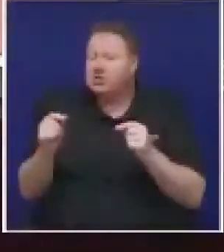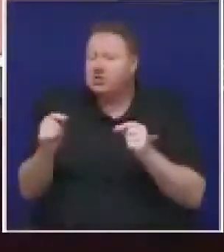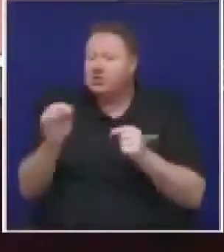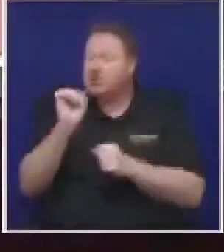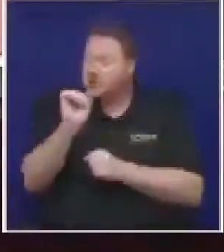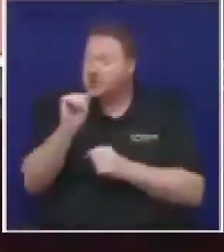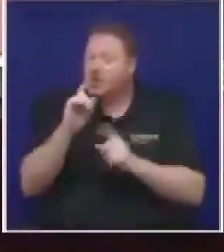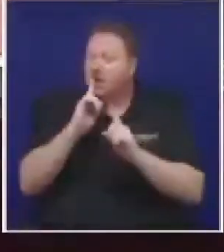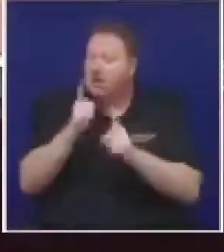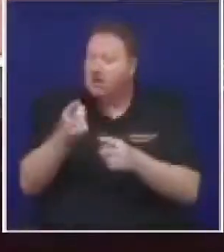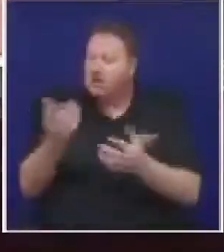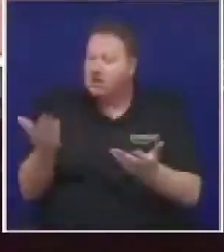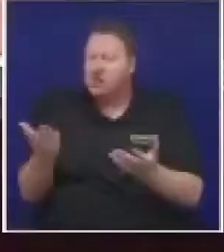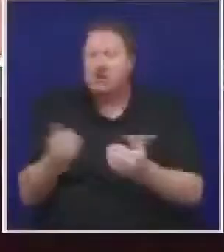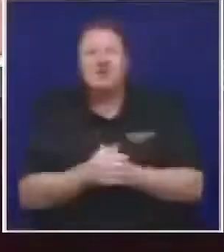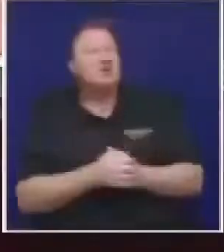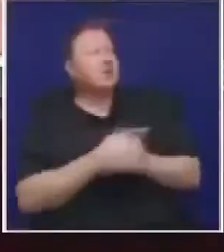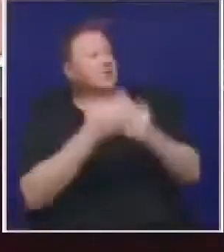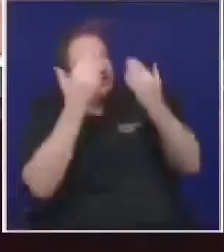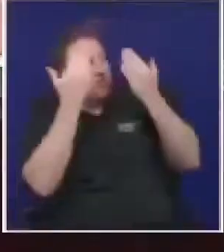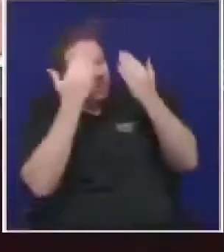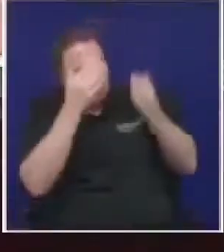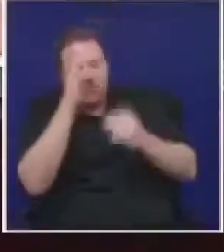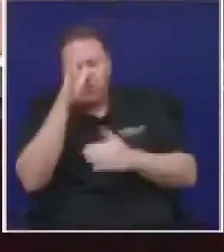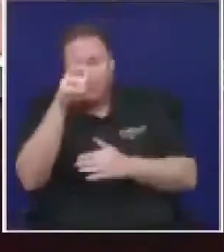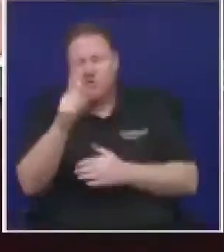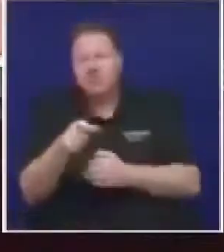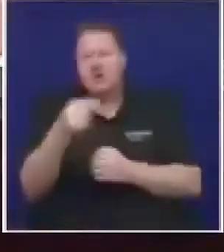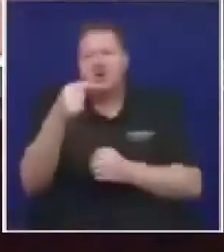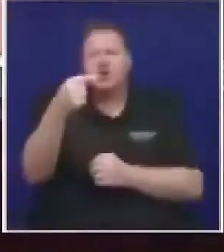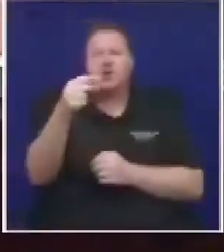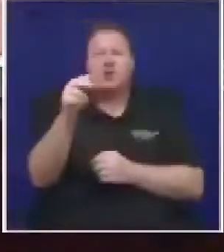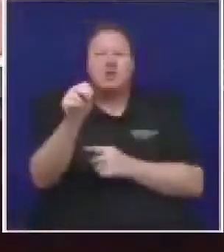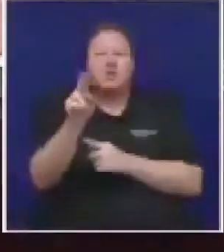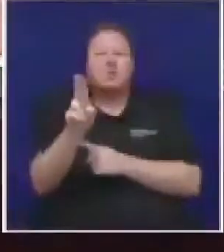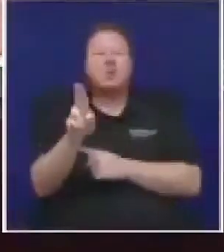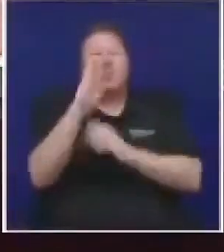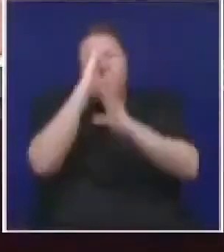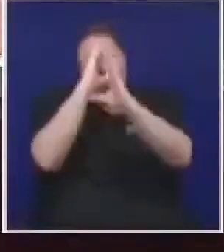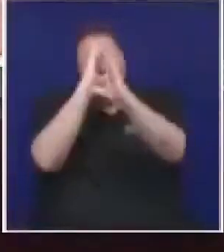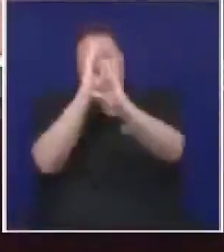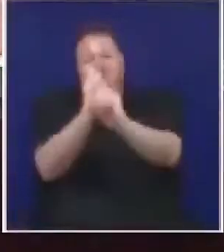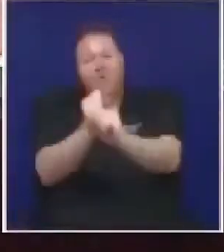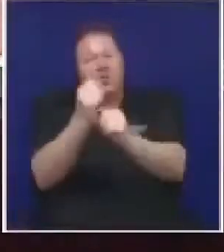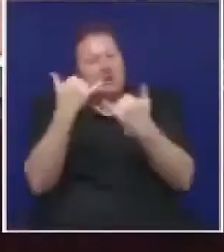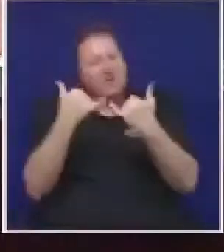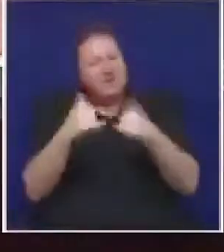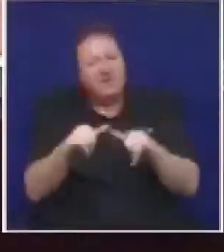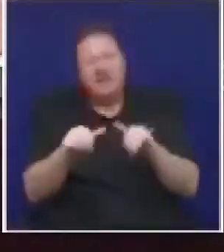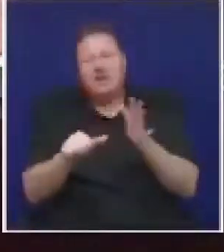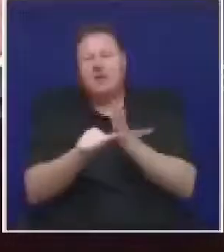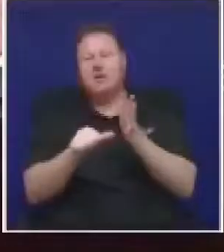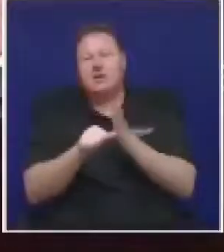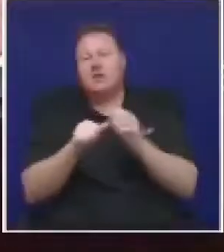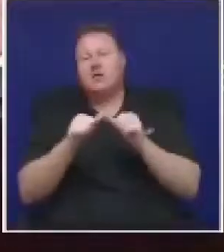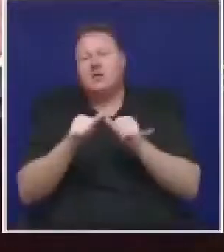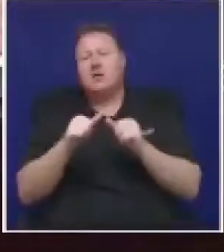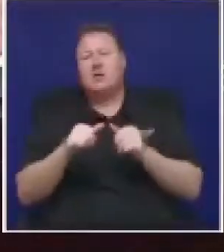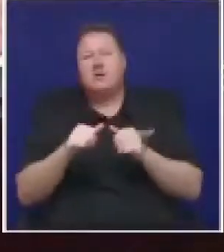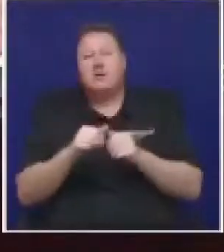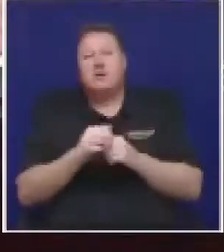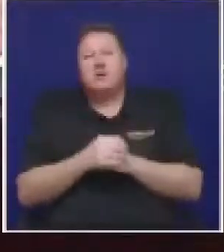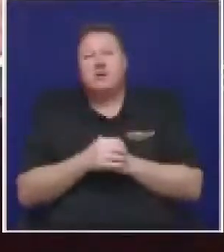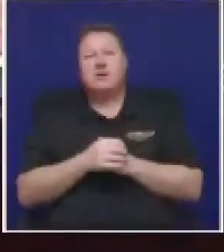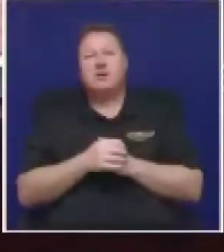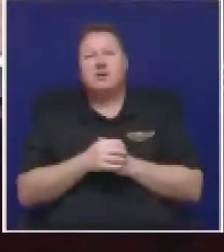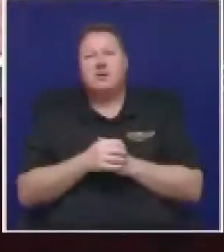answer? Honorable Speaker, the GNU remain focused on key priorities to enhance the